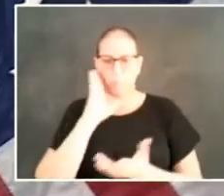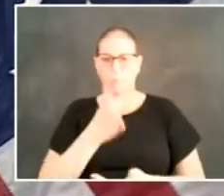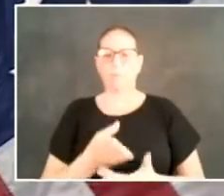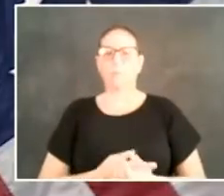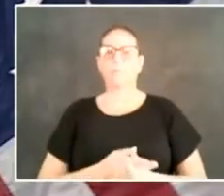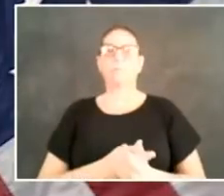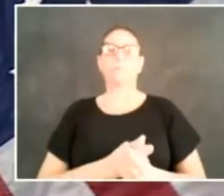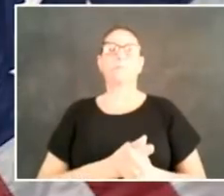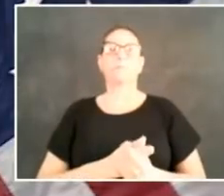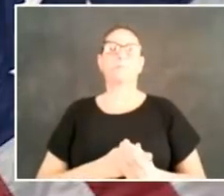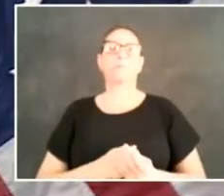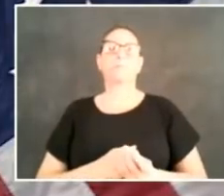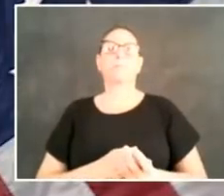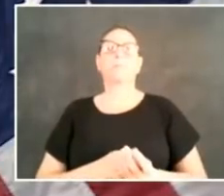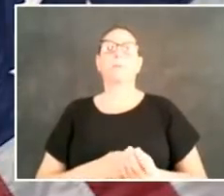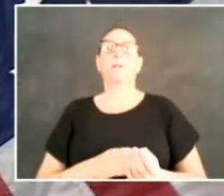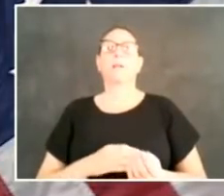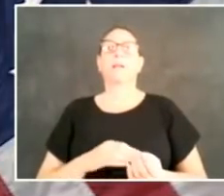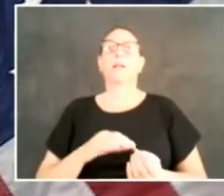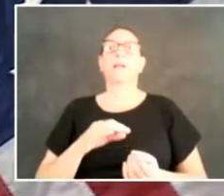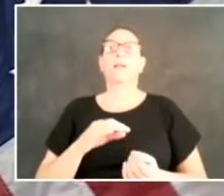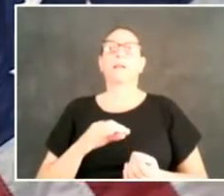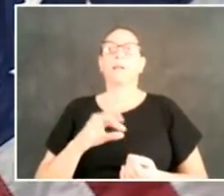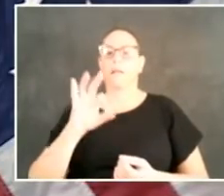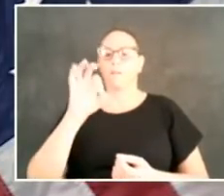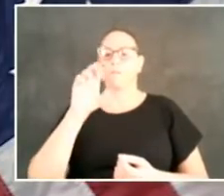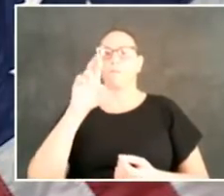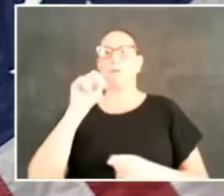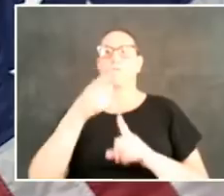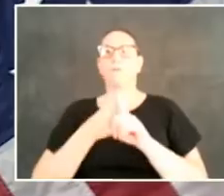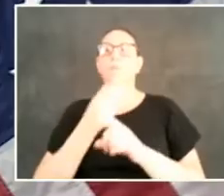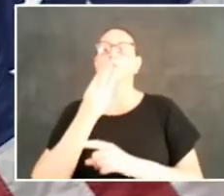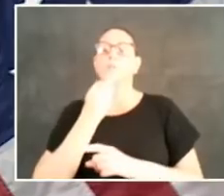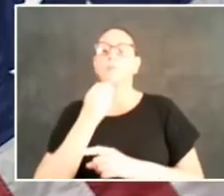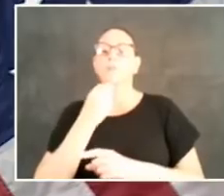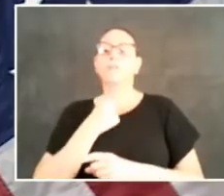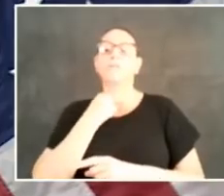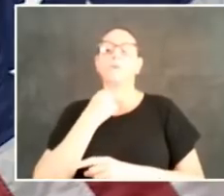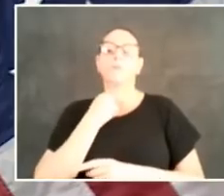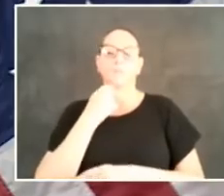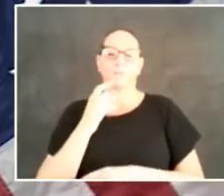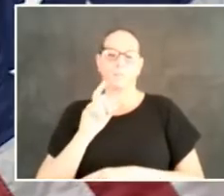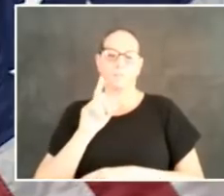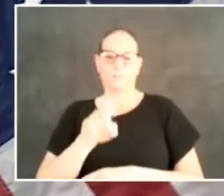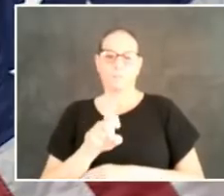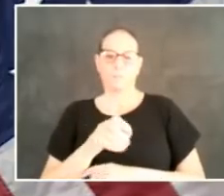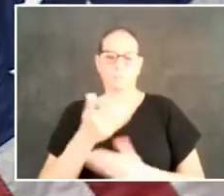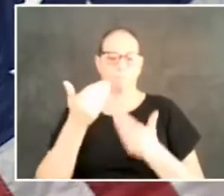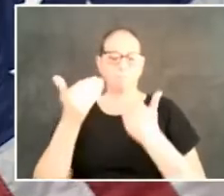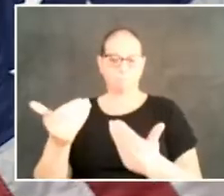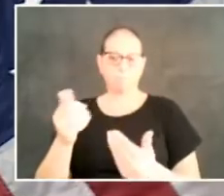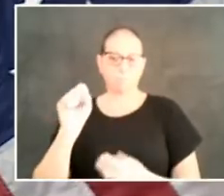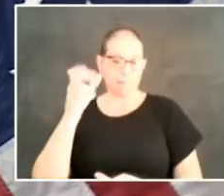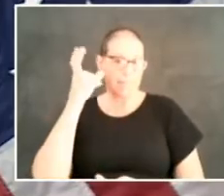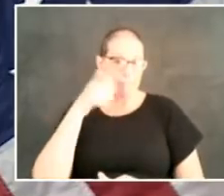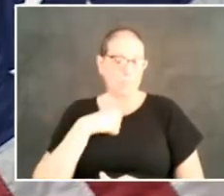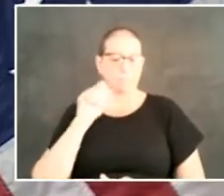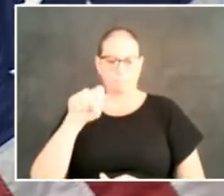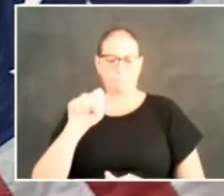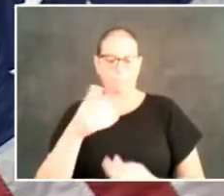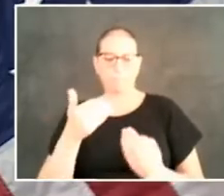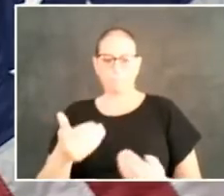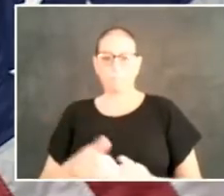Fern from the Jewish Voice. Do we have you back, Fern? Yes, but can you hear me? Okay, Yes. Thank you. Thank you. Yes, thank you, Mr.